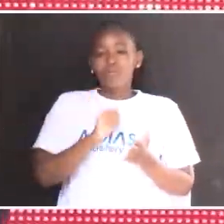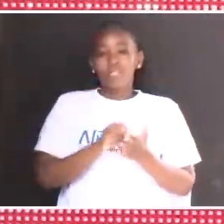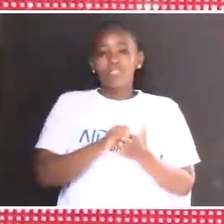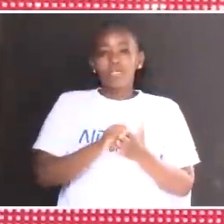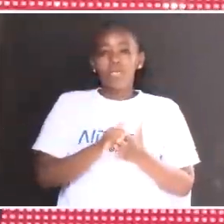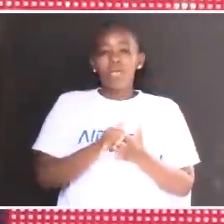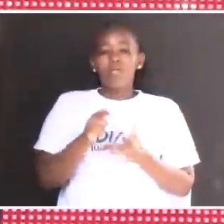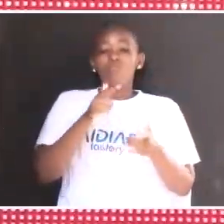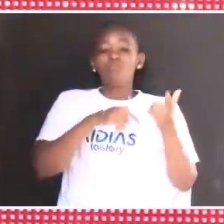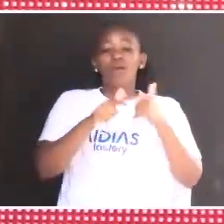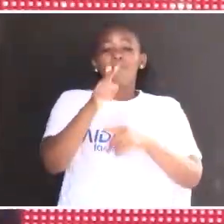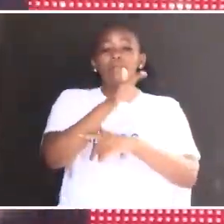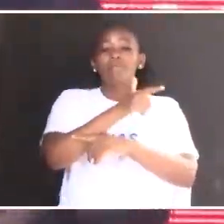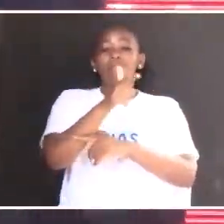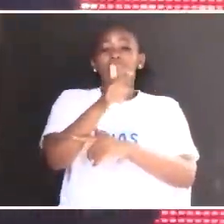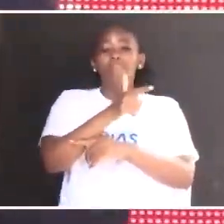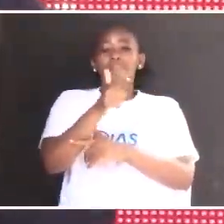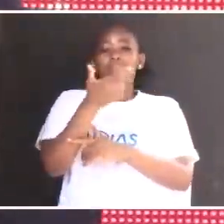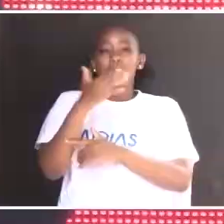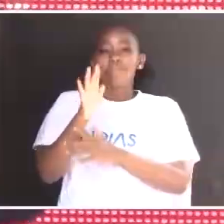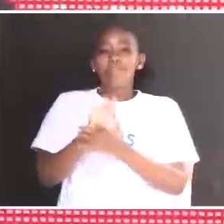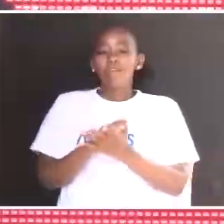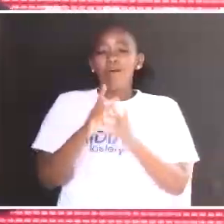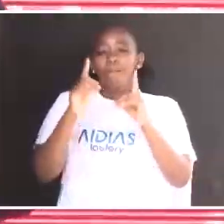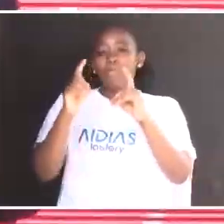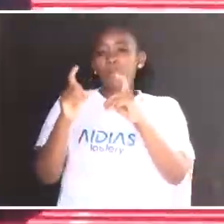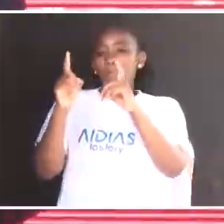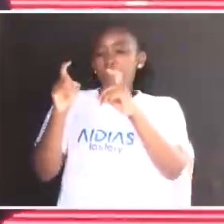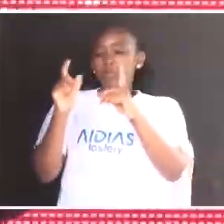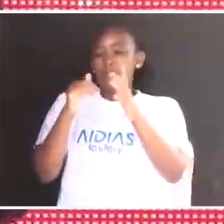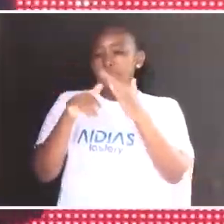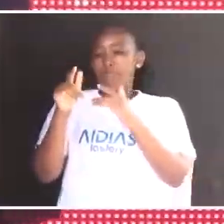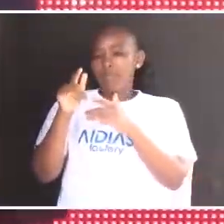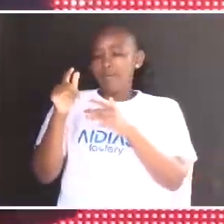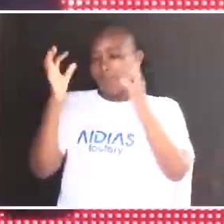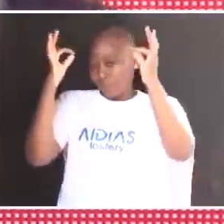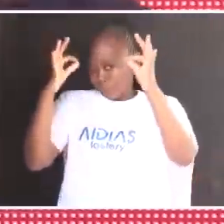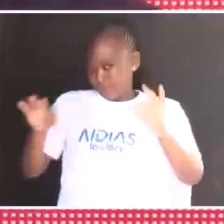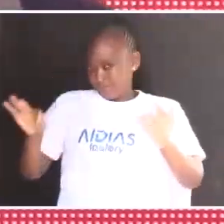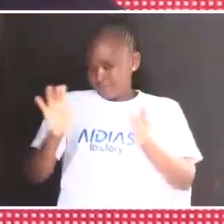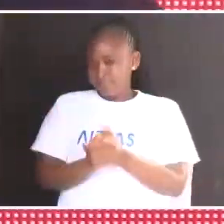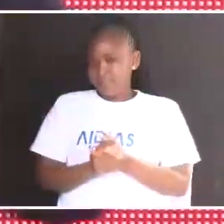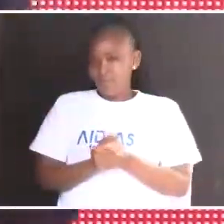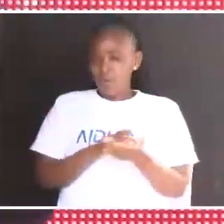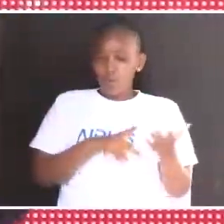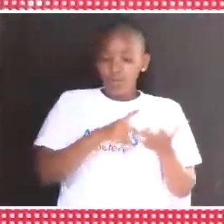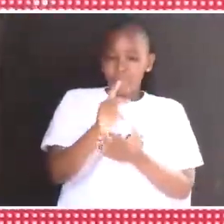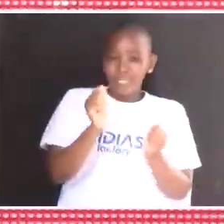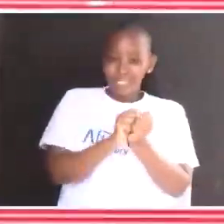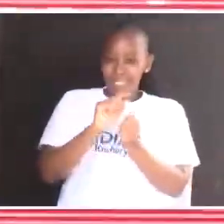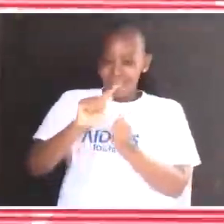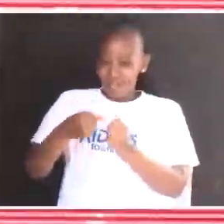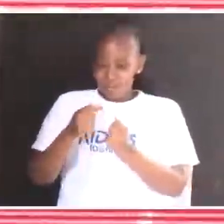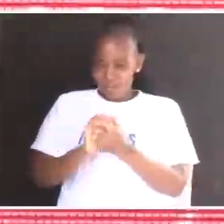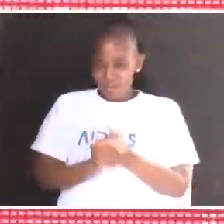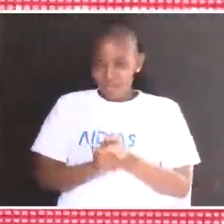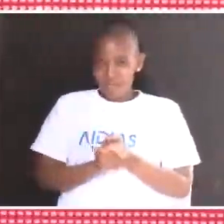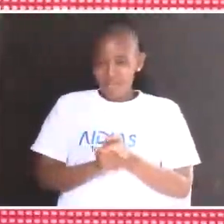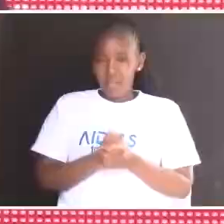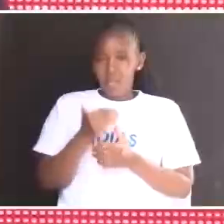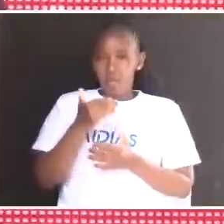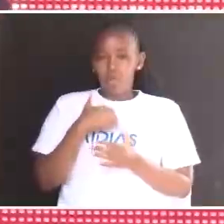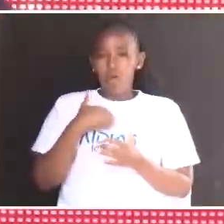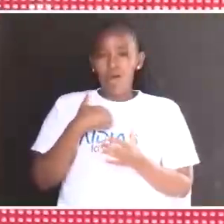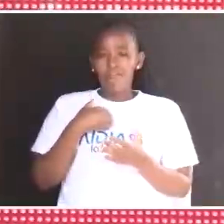kuja utuchukulie video, ama upige picha kwa hiyo disco matanga, tutakulipa 10,000. You have